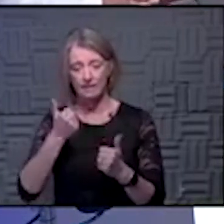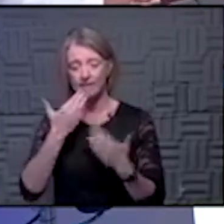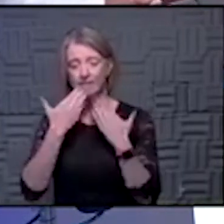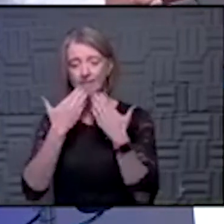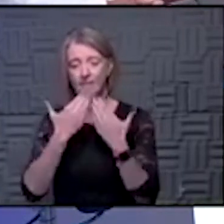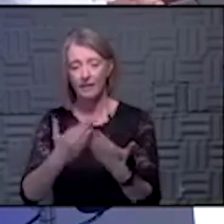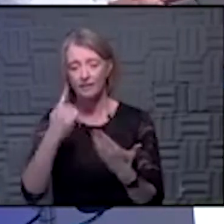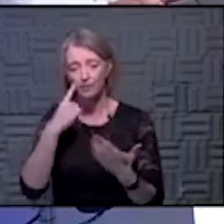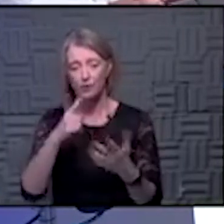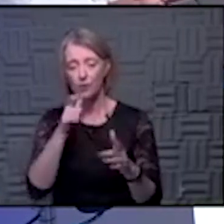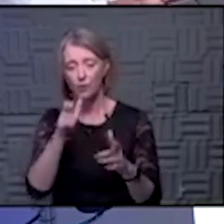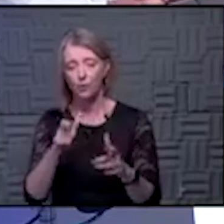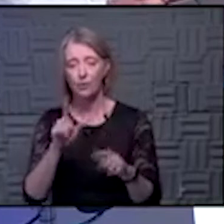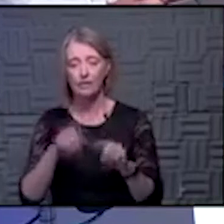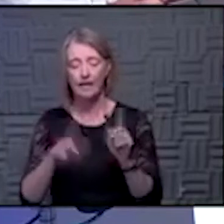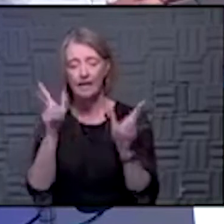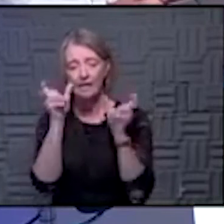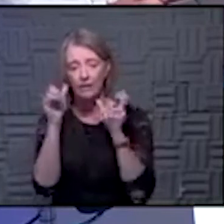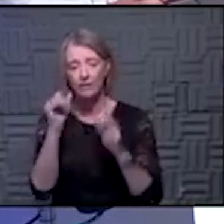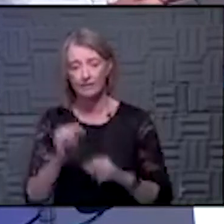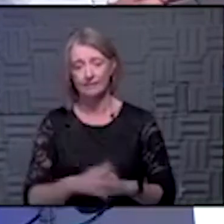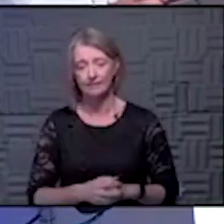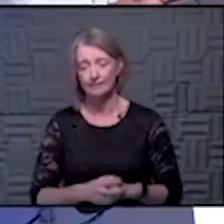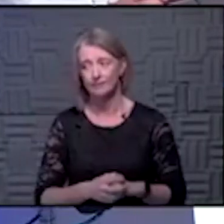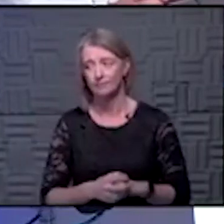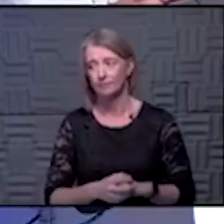thanks to those who are least able to hear it?